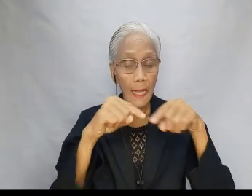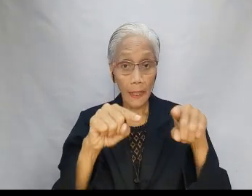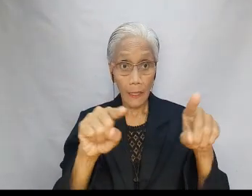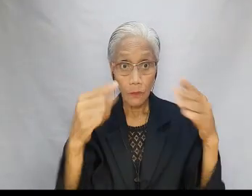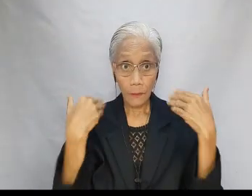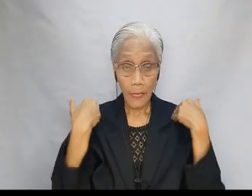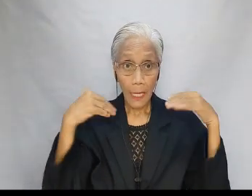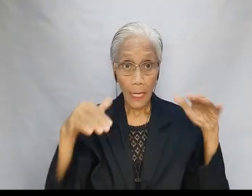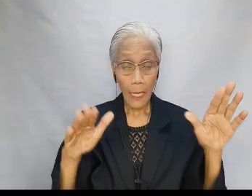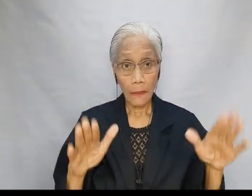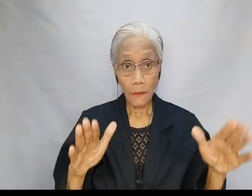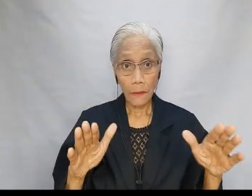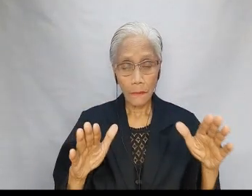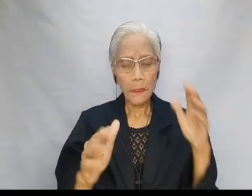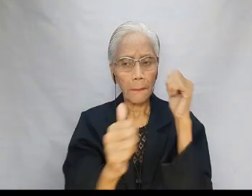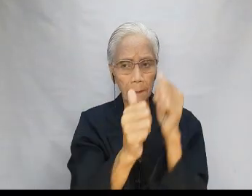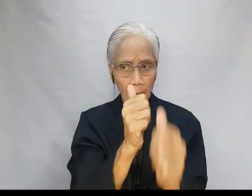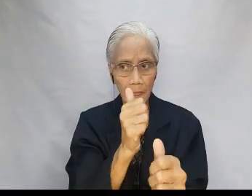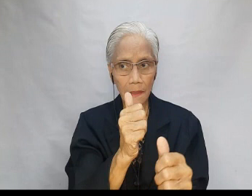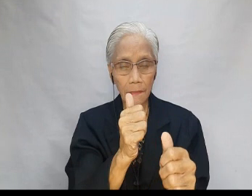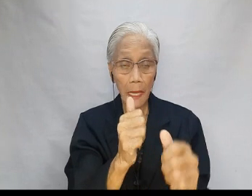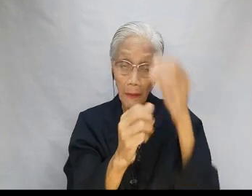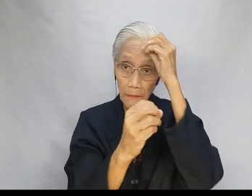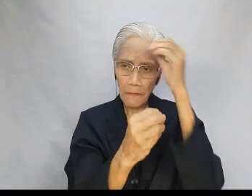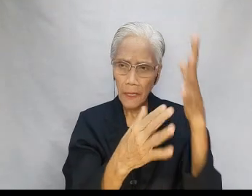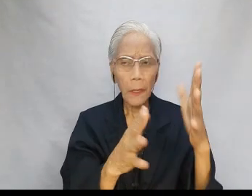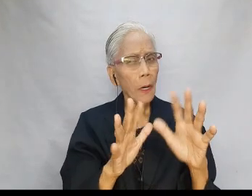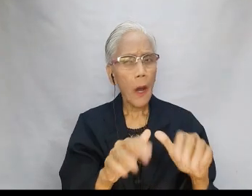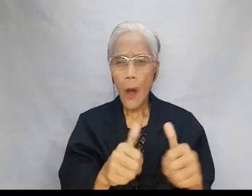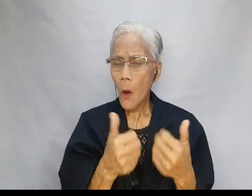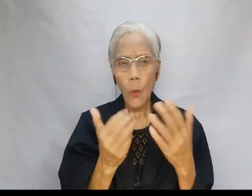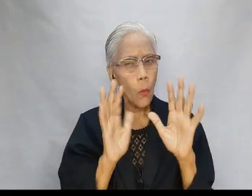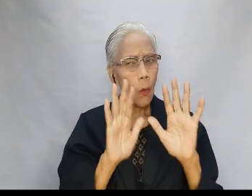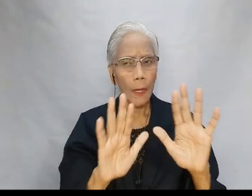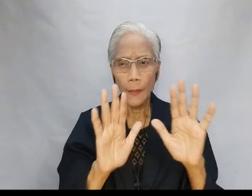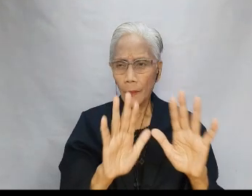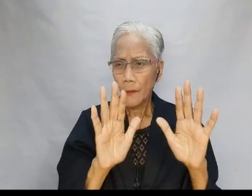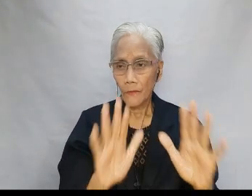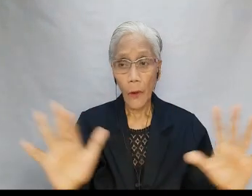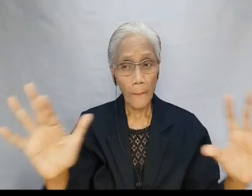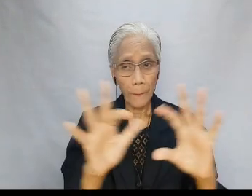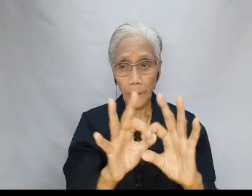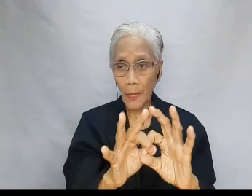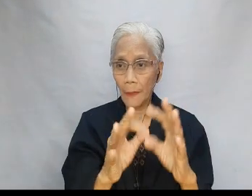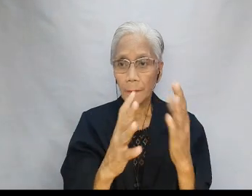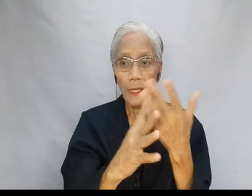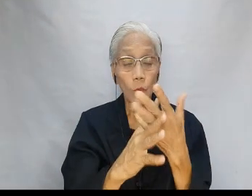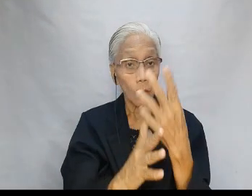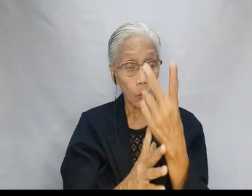by angels, and ratified by the Father? How wonderful the bond between two